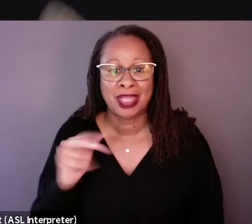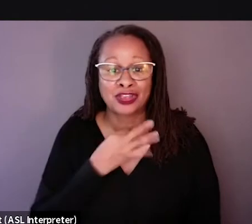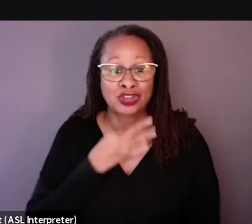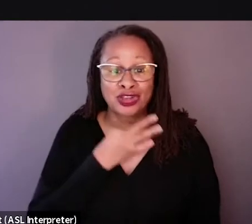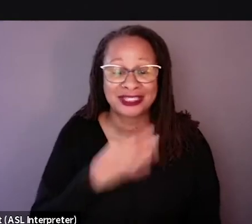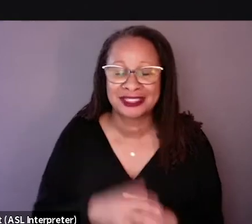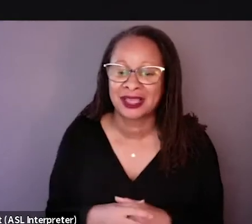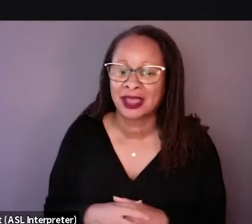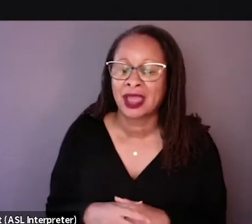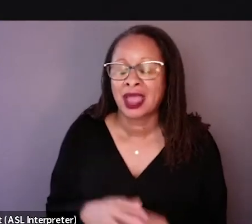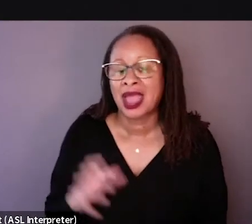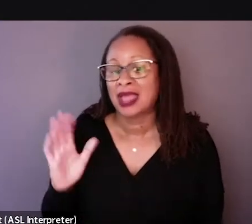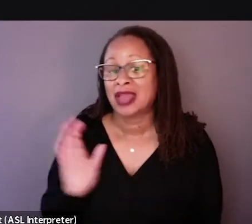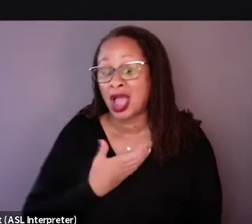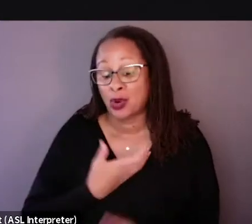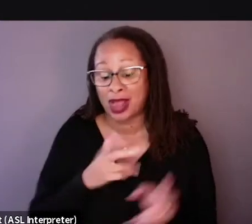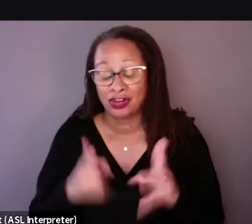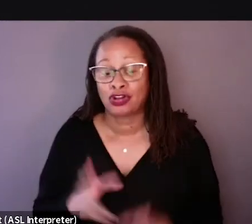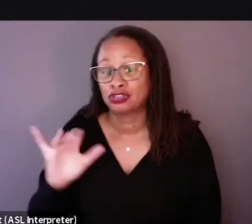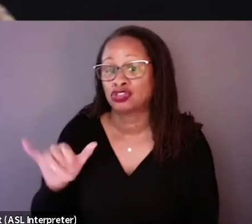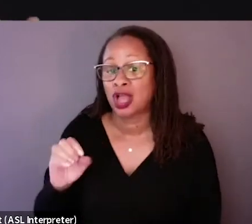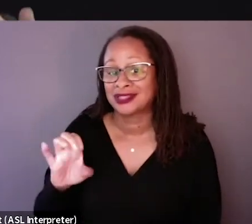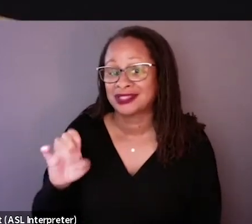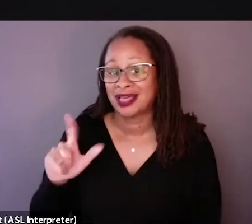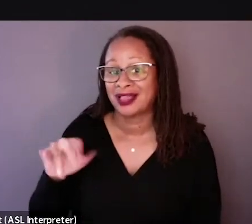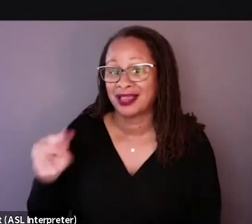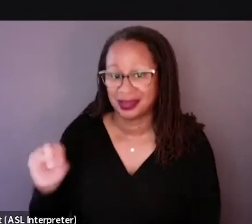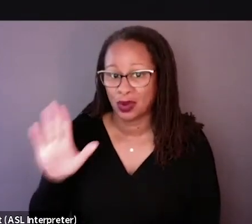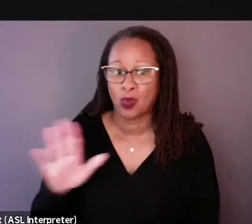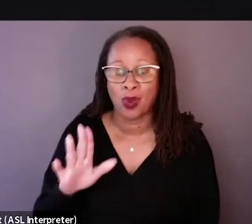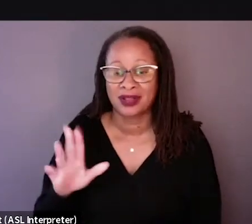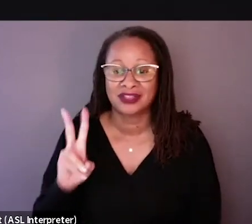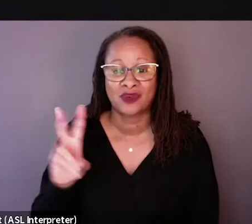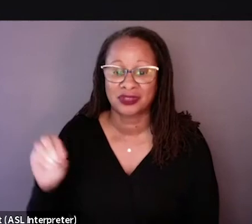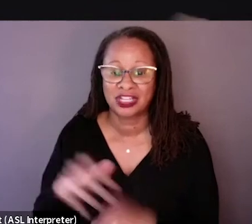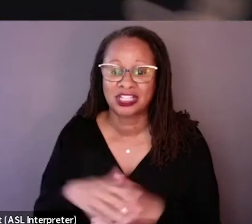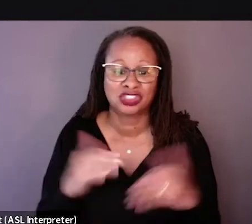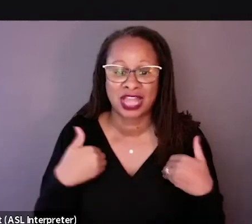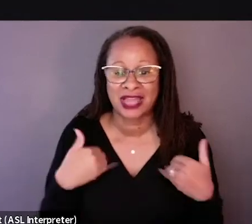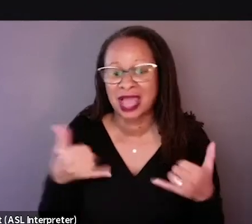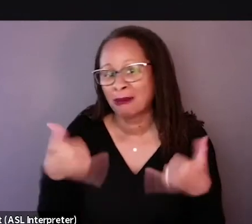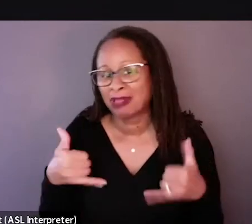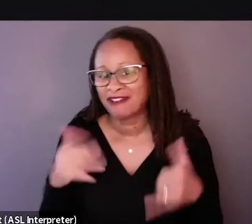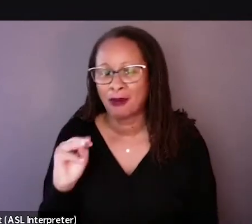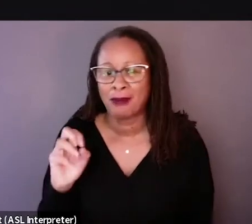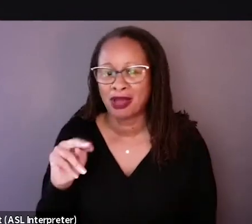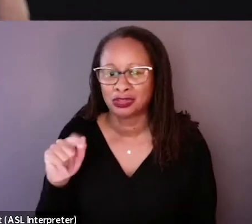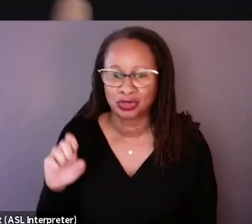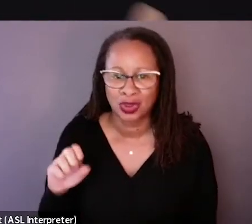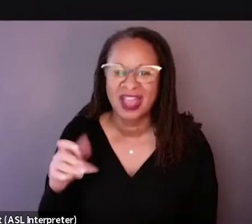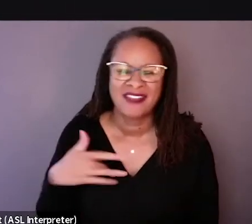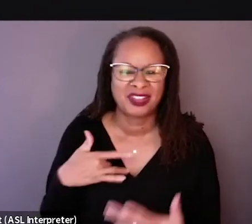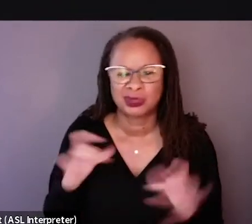she was voicing the narration, and she set this very kind of, it was at once monotone but playful, which I know feels oxymoronic to say